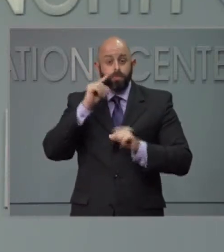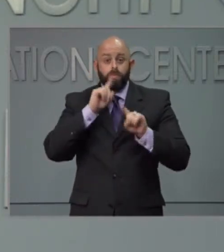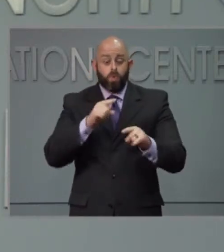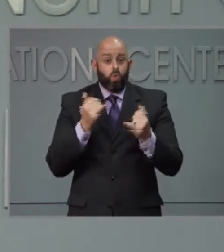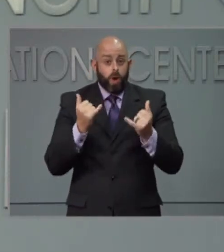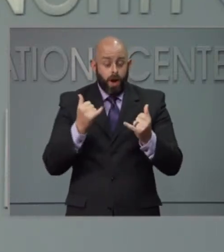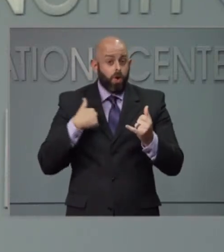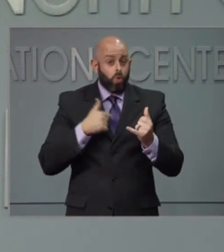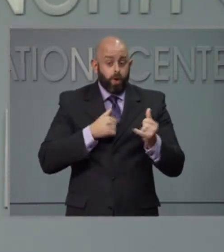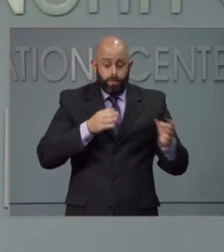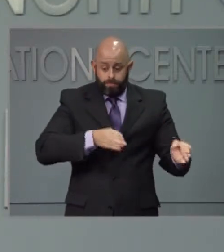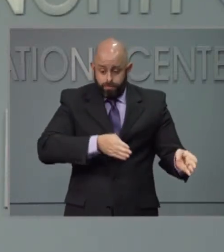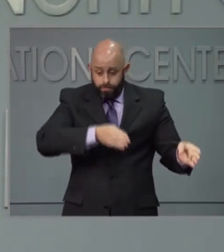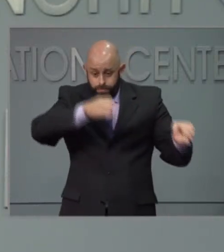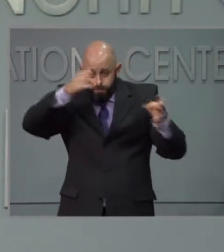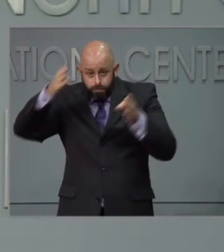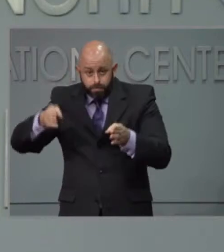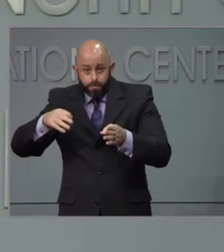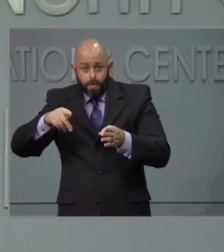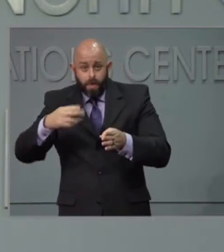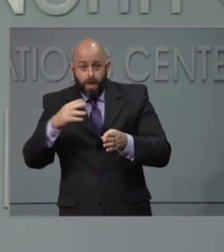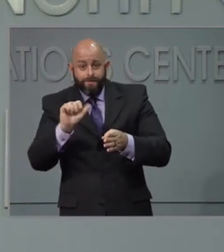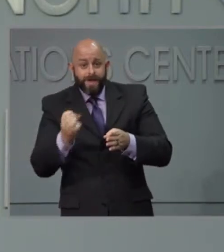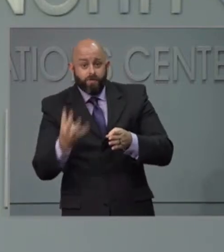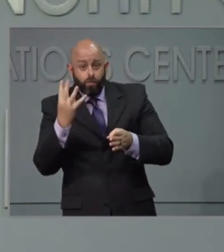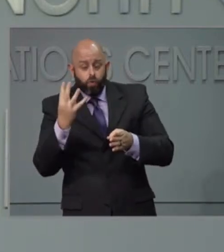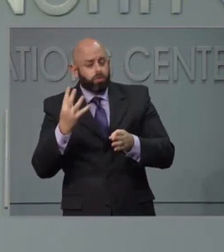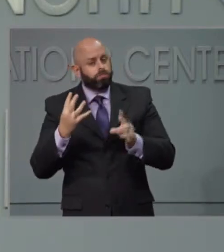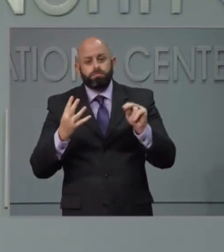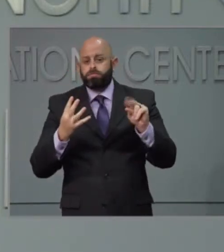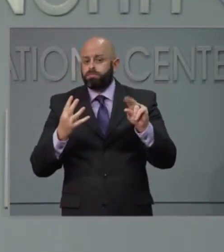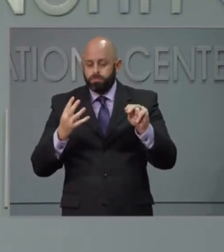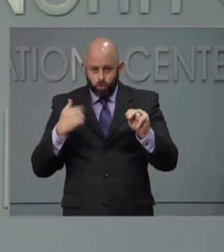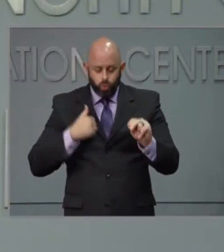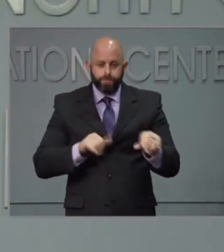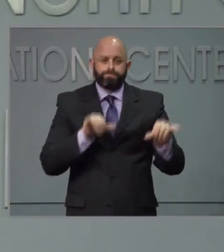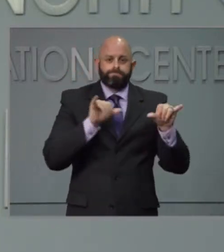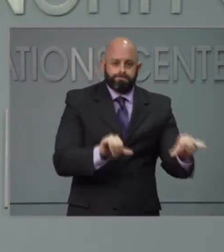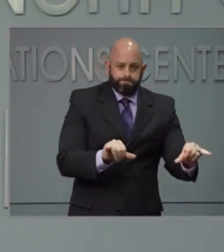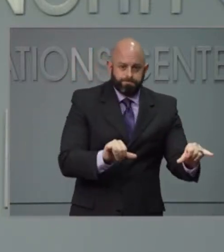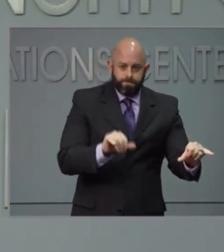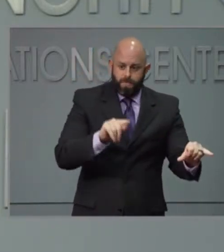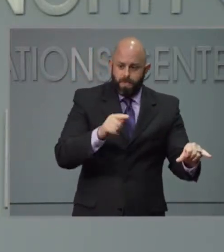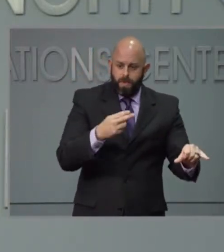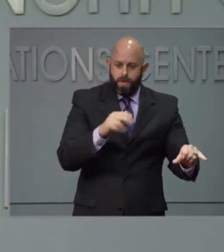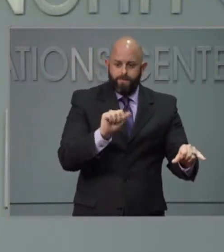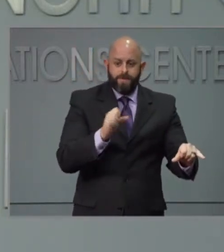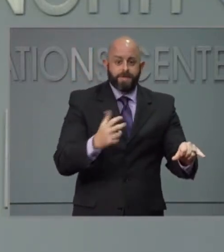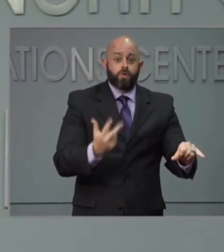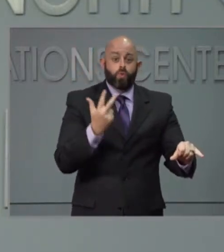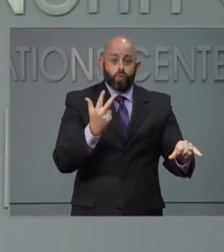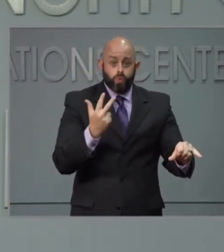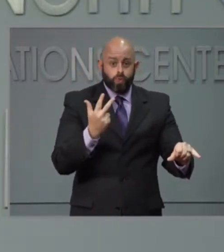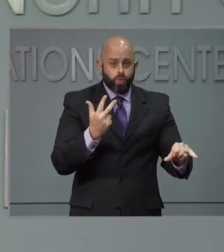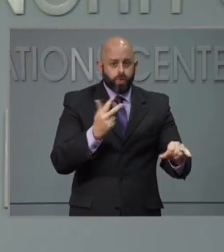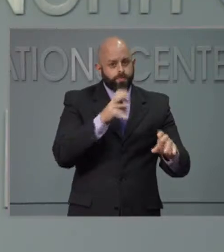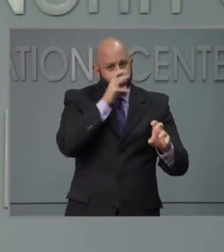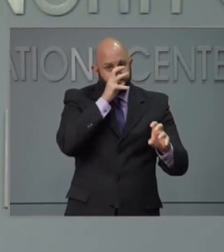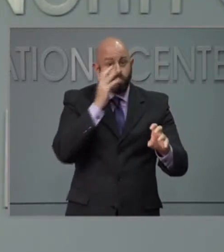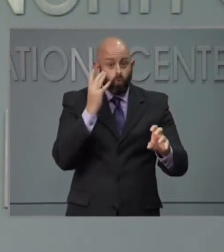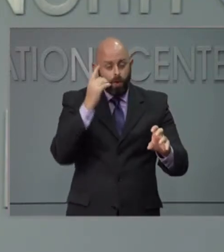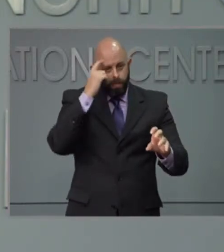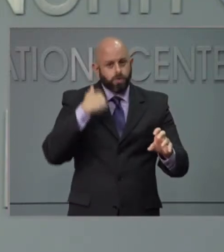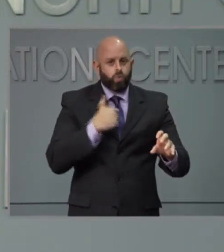not going forward with easing safeguards because of the concern that we have. Secondly, we're working